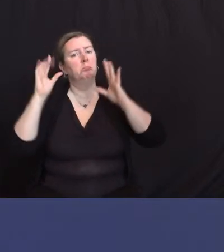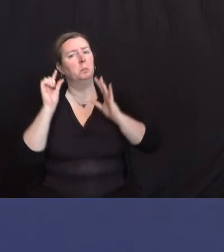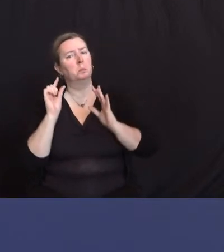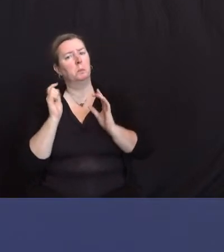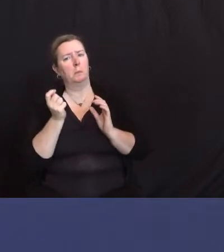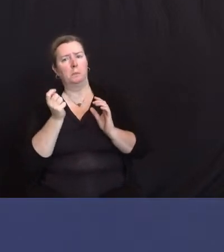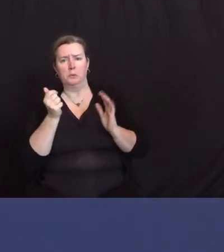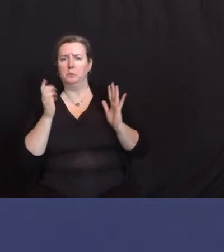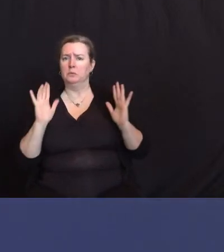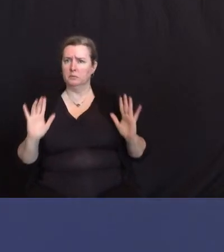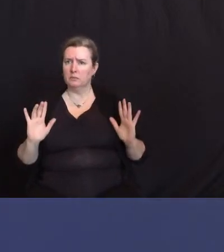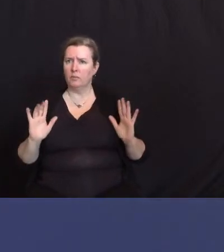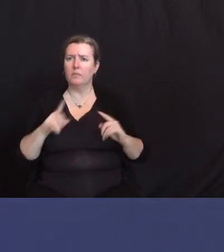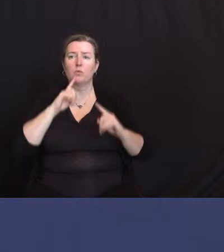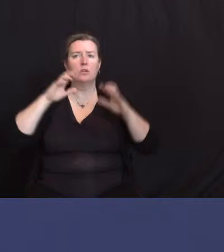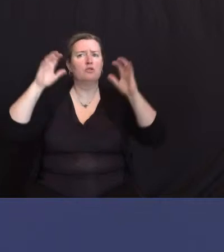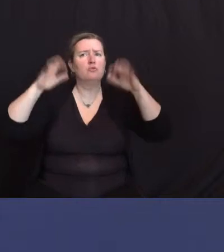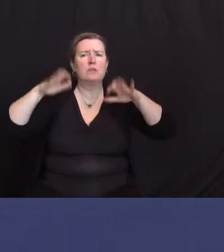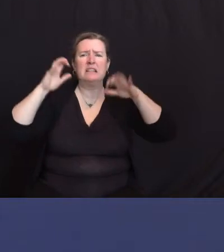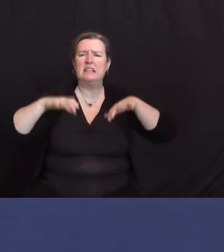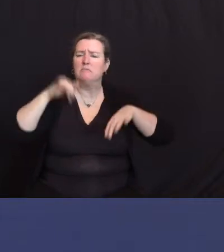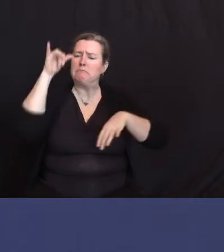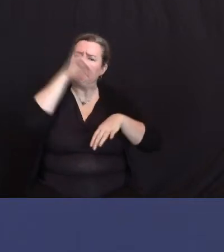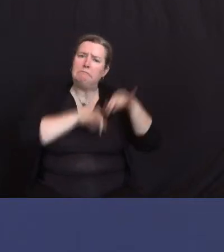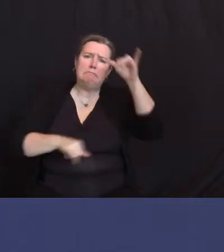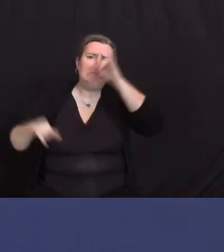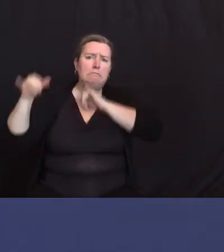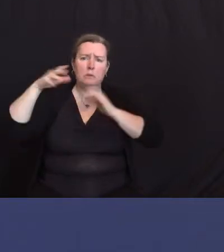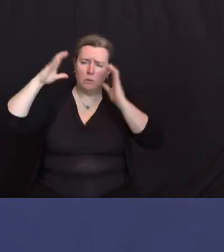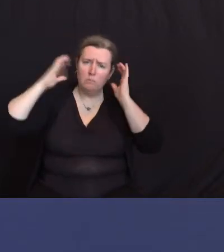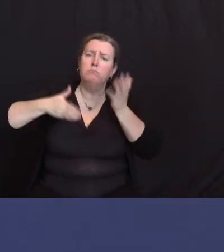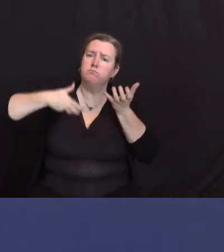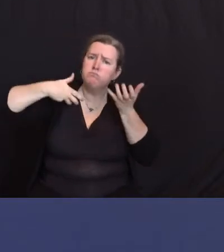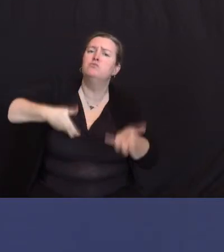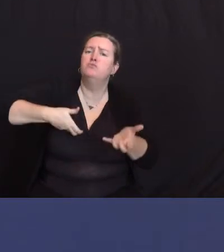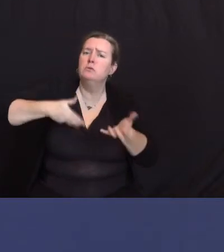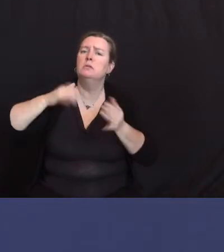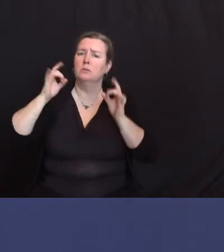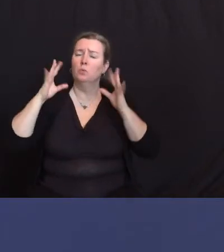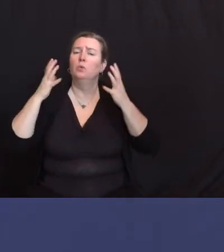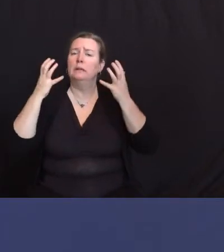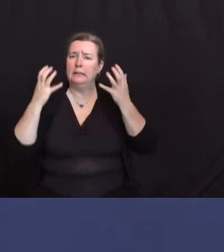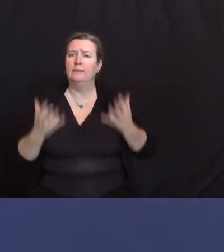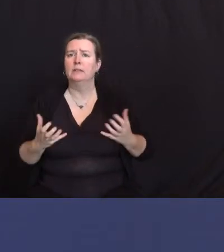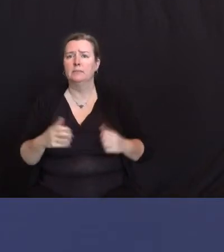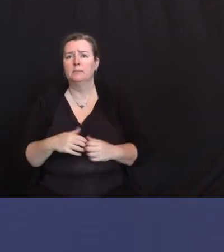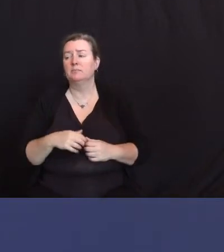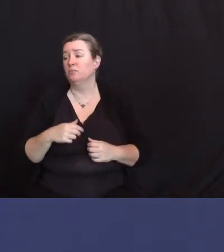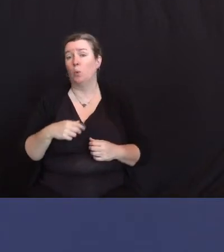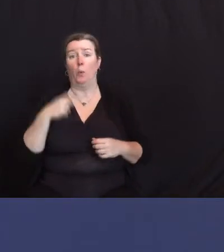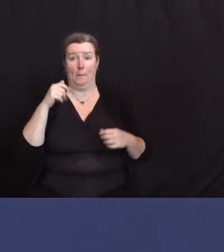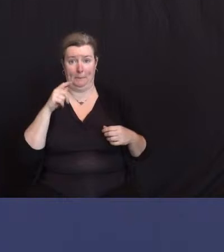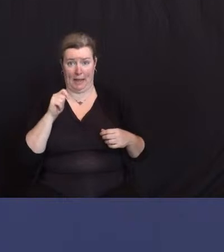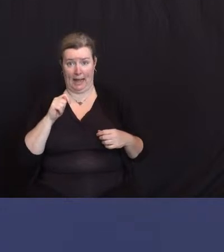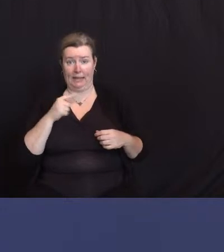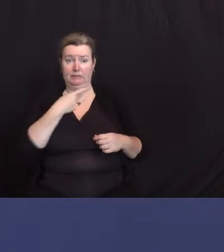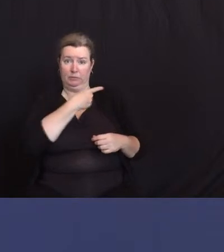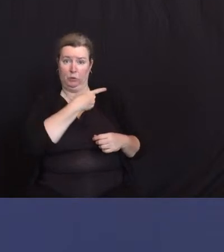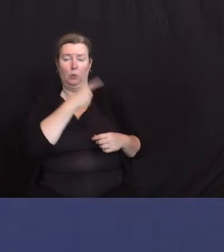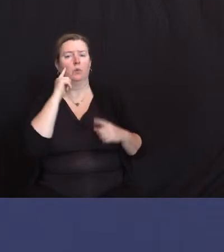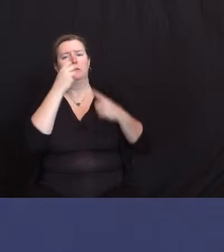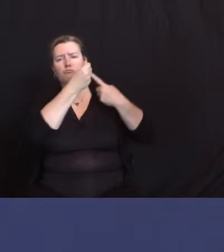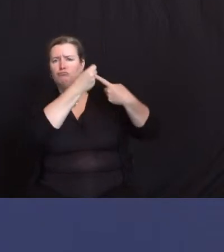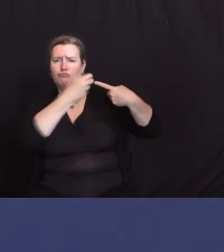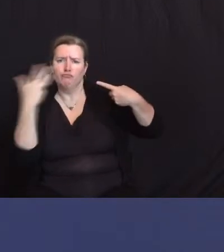rain extremely, extremely heavy. So we will do as we always do, and Pat will get into some of those details. We will be following up and making sure that we're